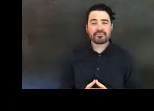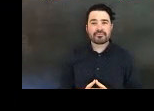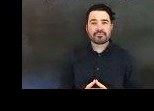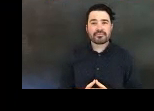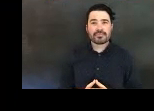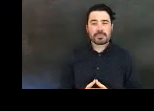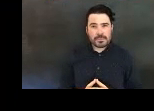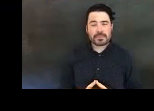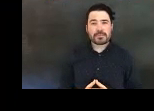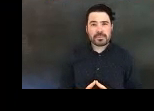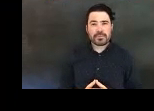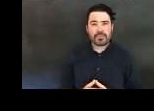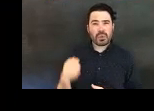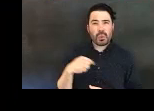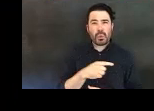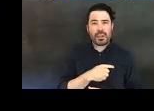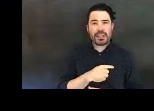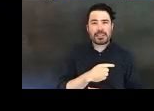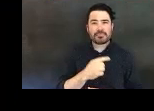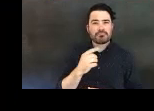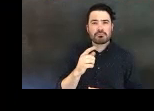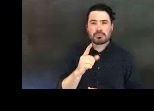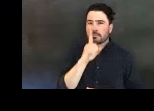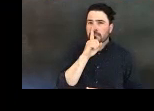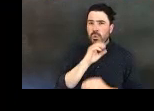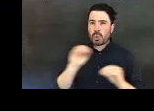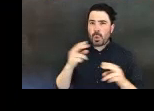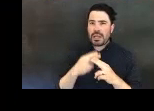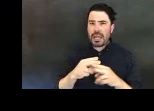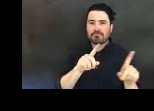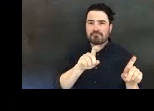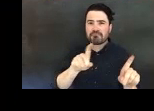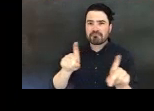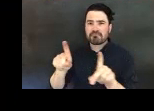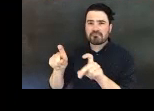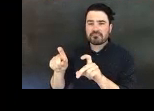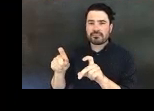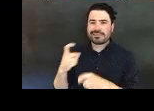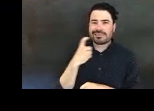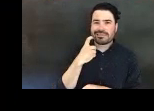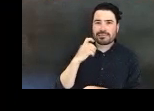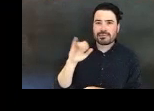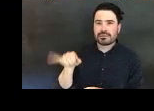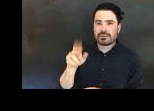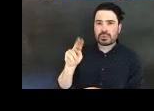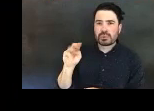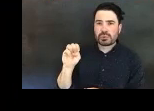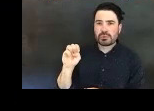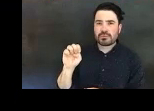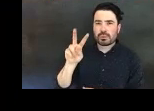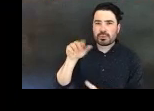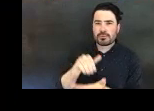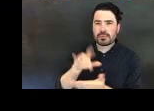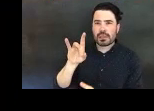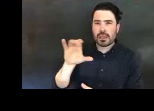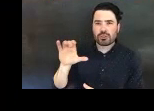So we conducted an anonymous survey, mostly during June of this year, and about 2,800 of all